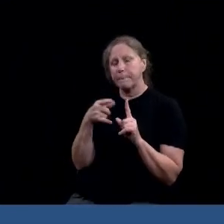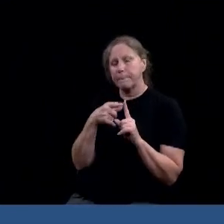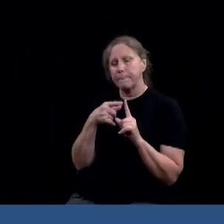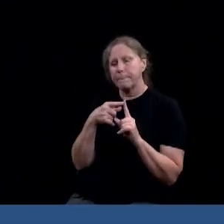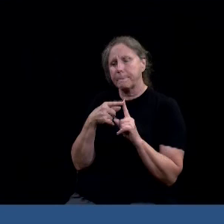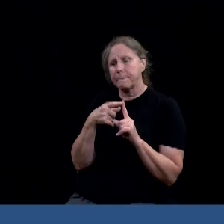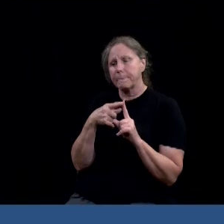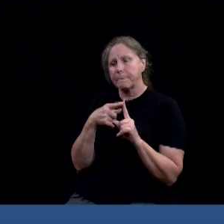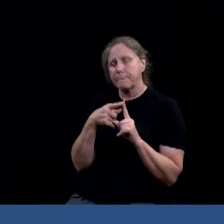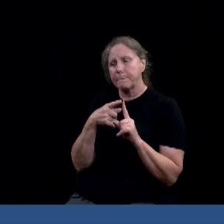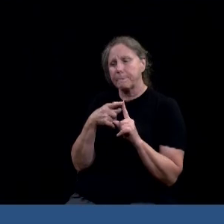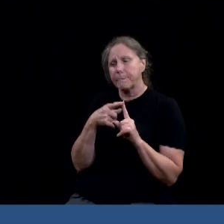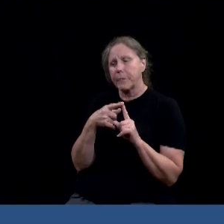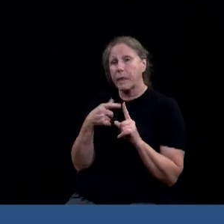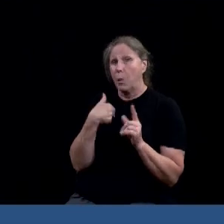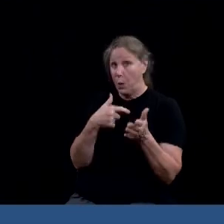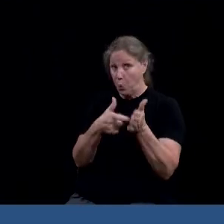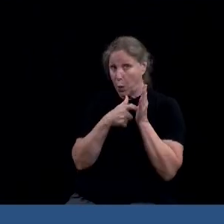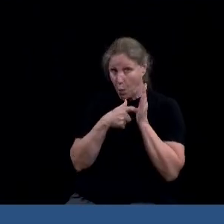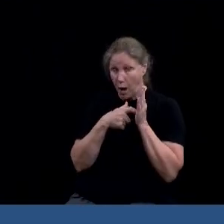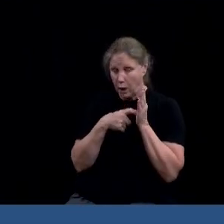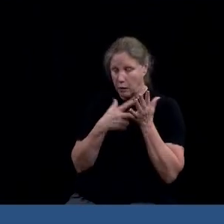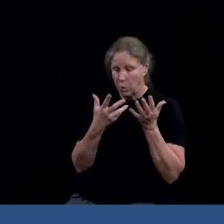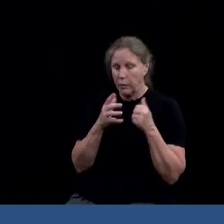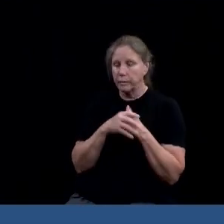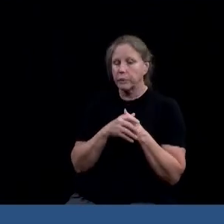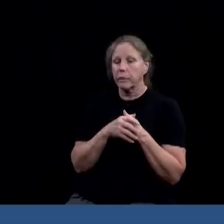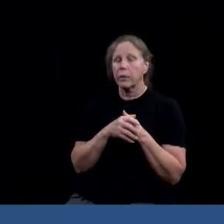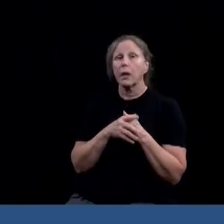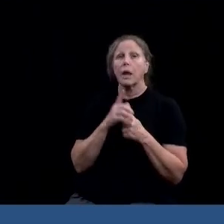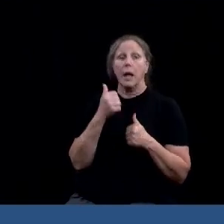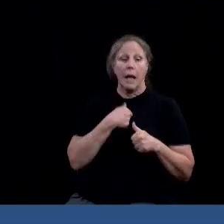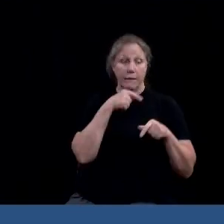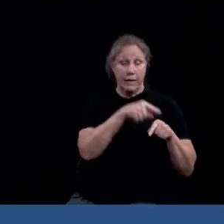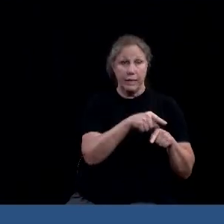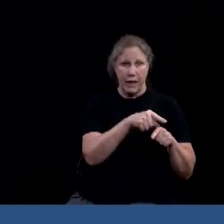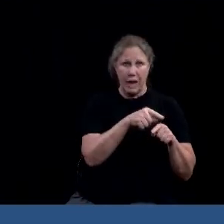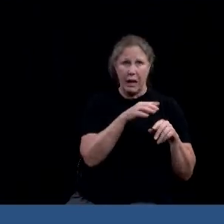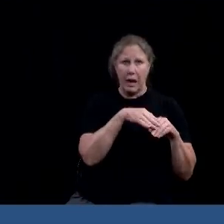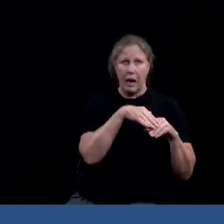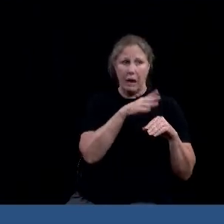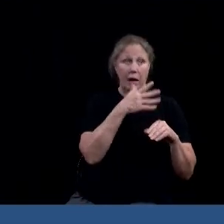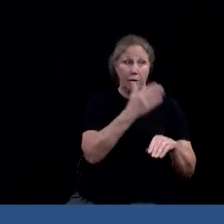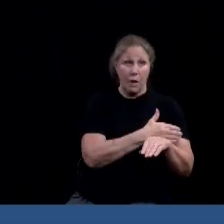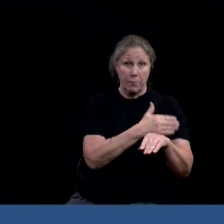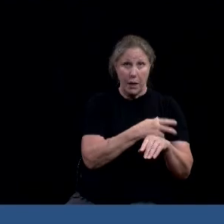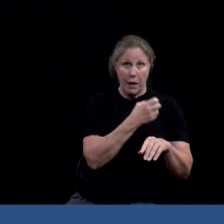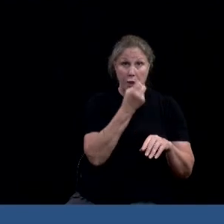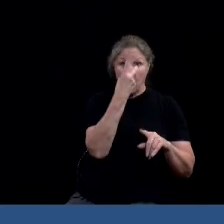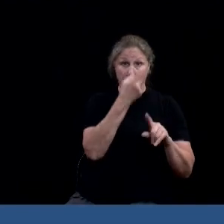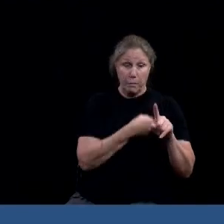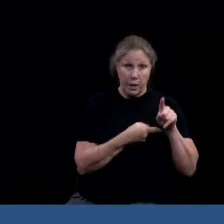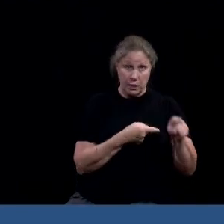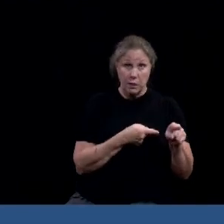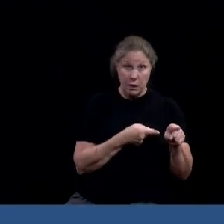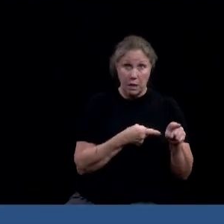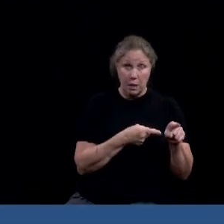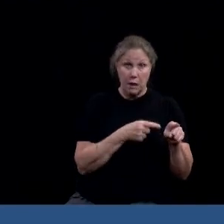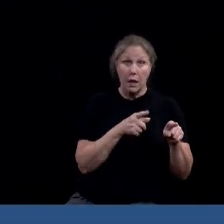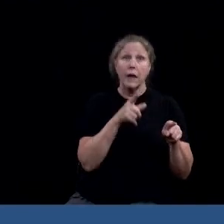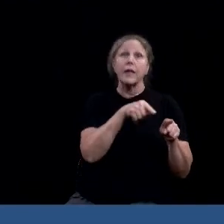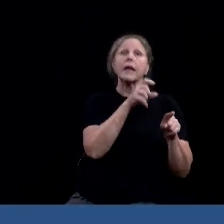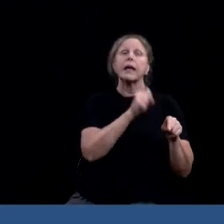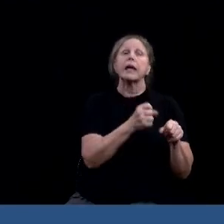that once somebody lives at the property after it's renovated for 12 months, they are eligible for an available Section 8 voucher.